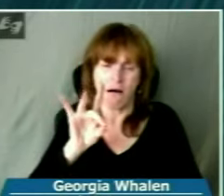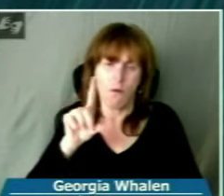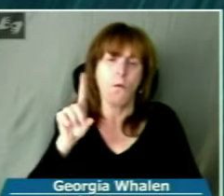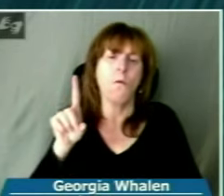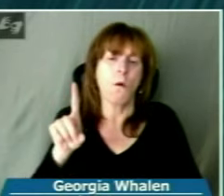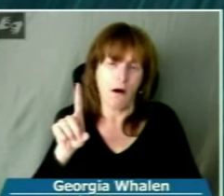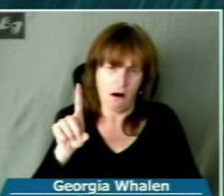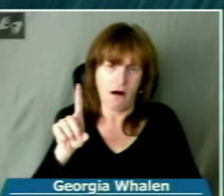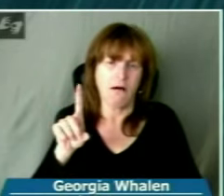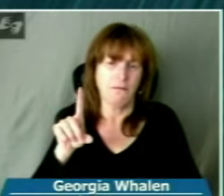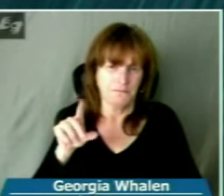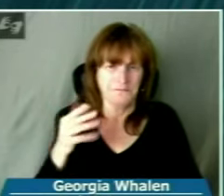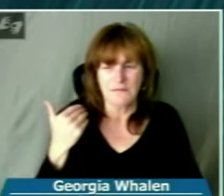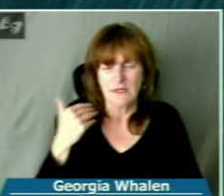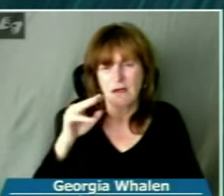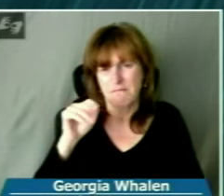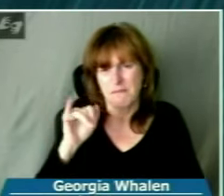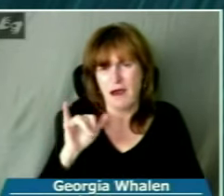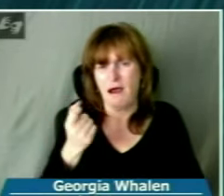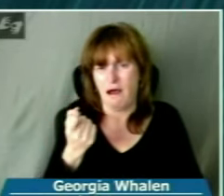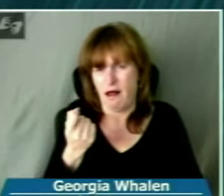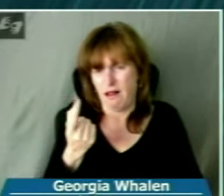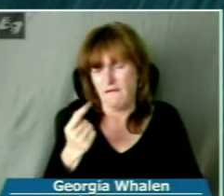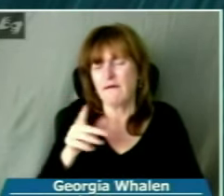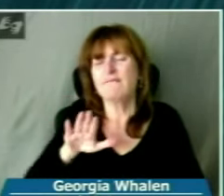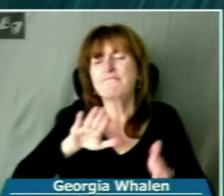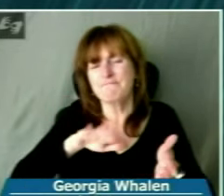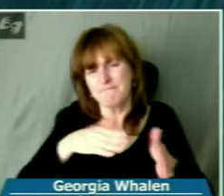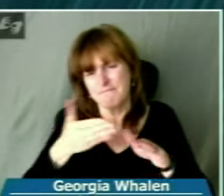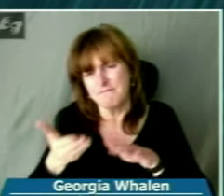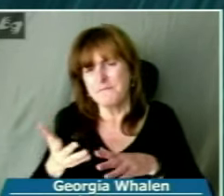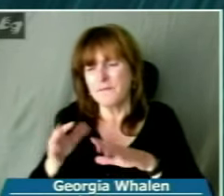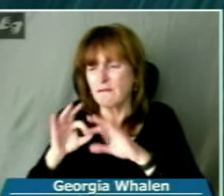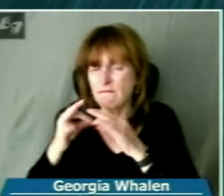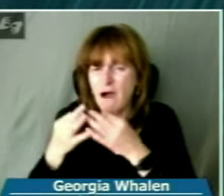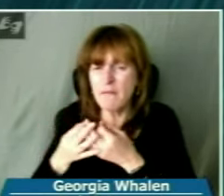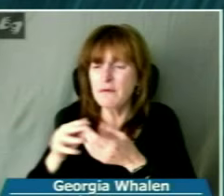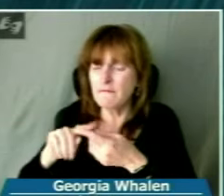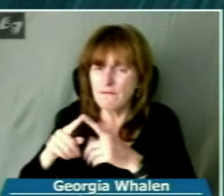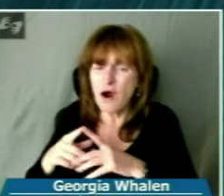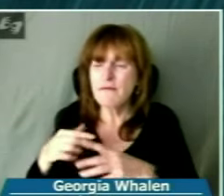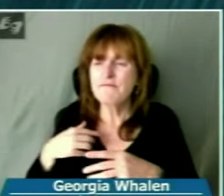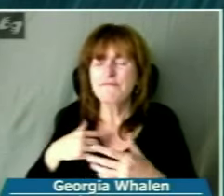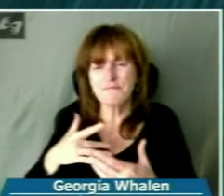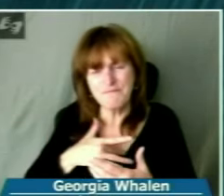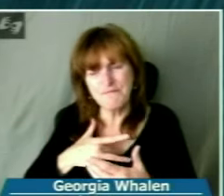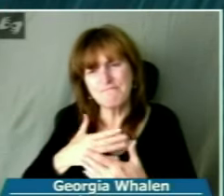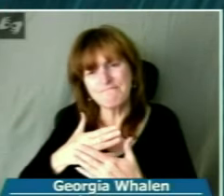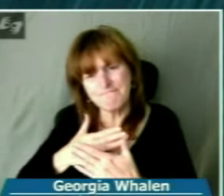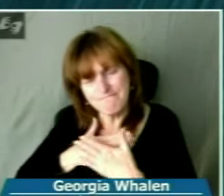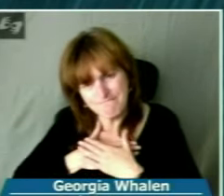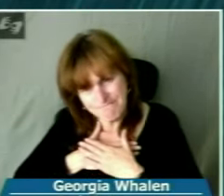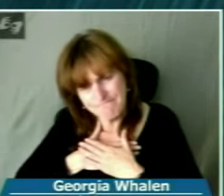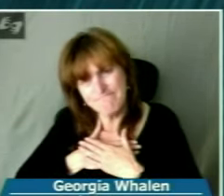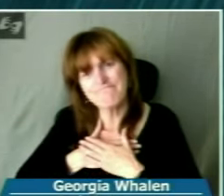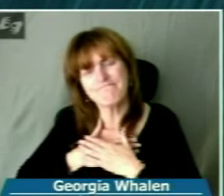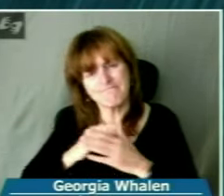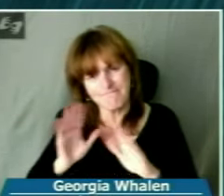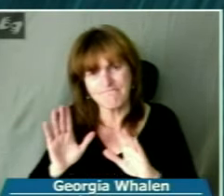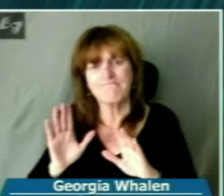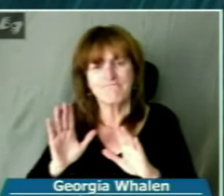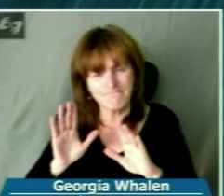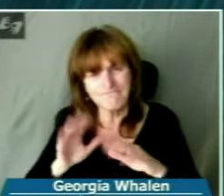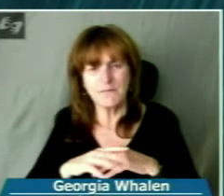May 11th. And so our thoughts go out very much to her friends, her family, for the difficult time that they are having right now. And again,